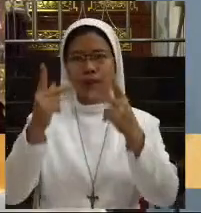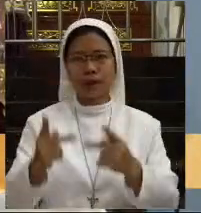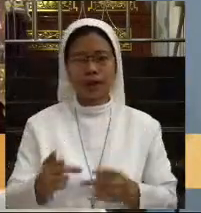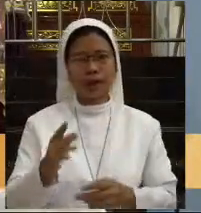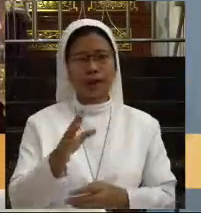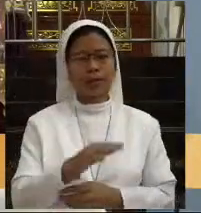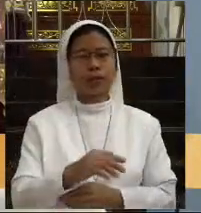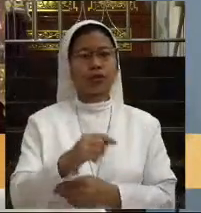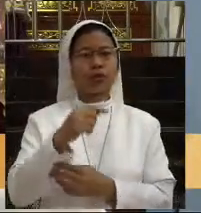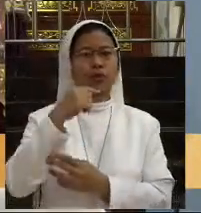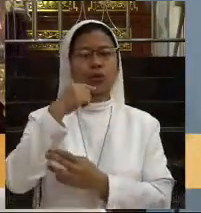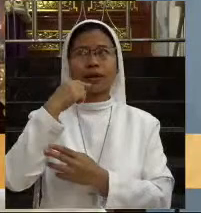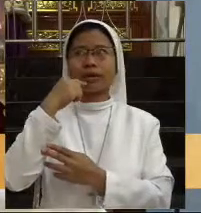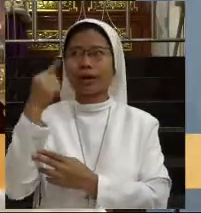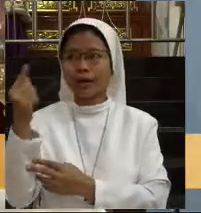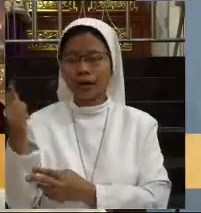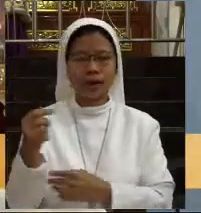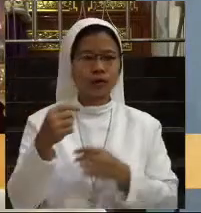pagharubay,